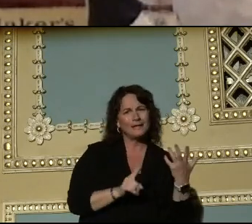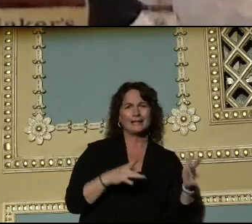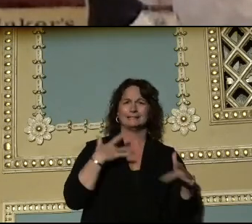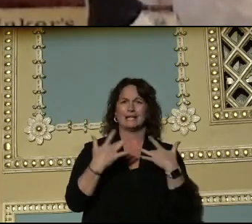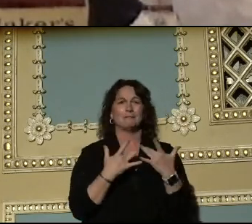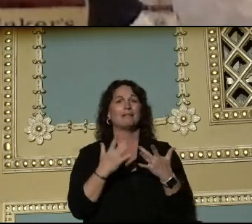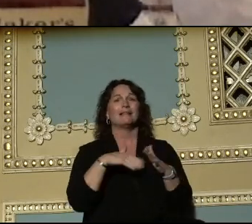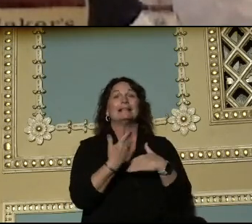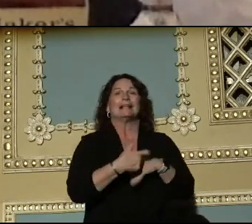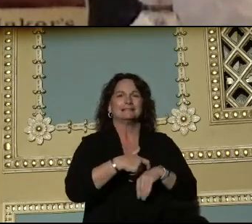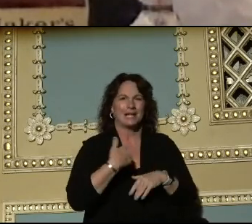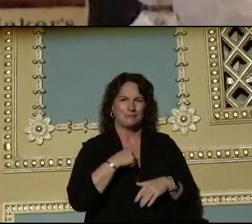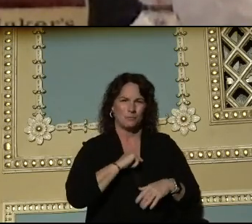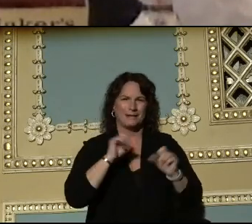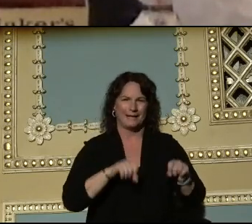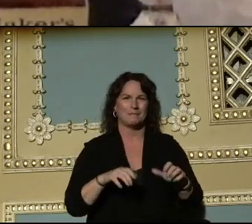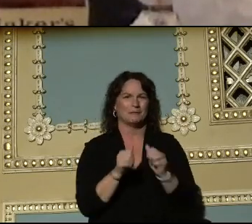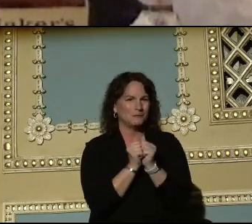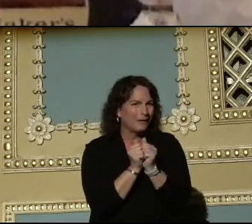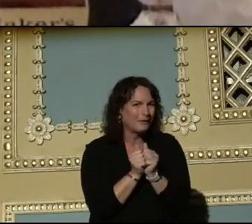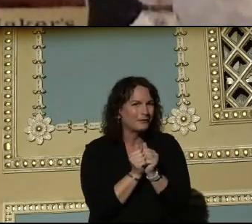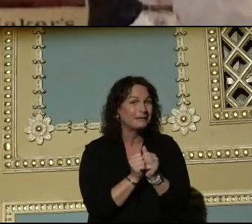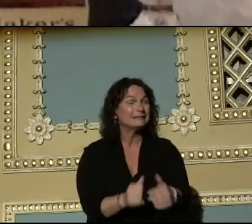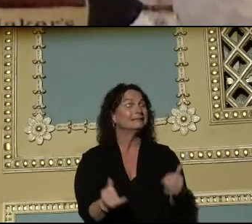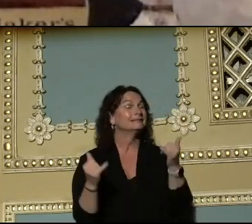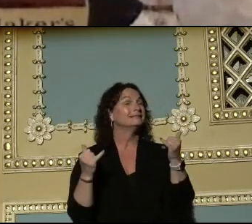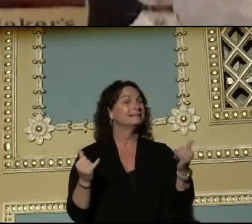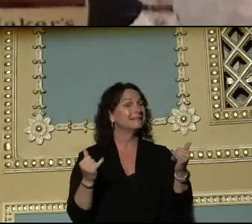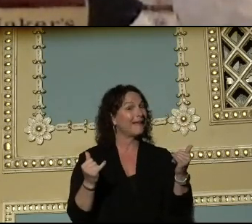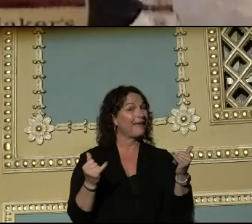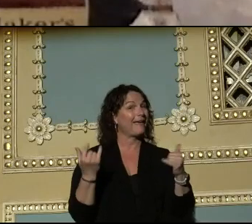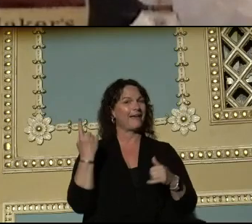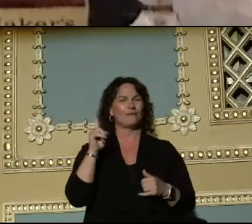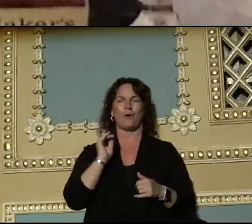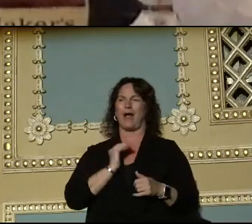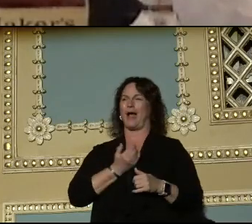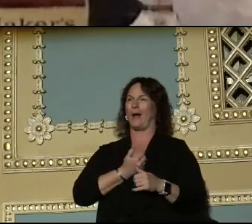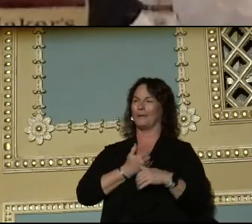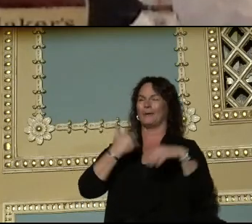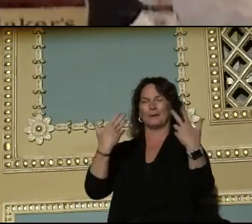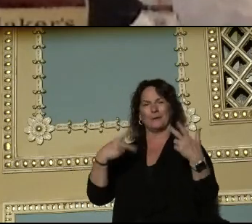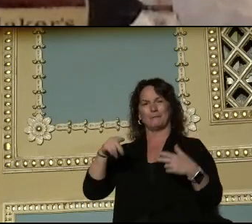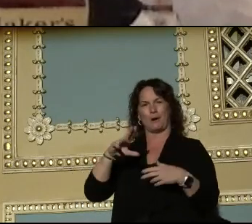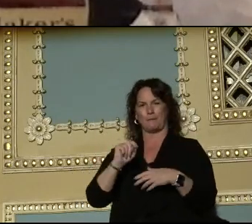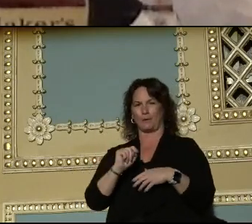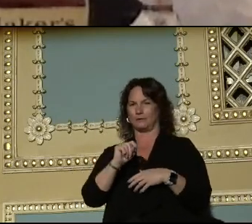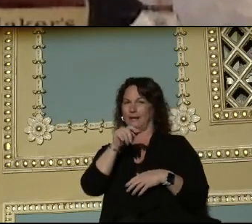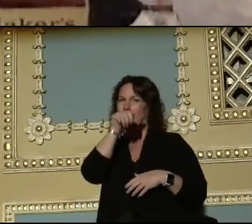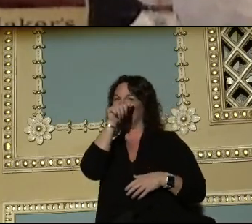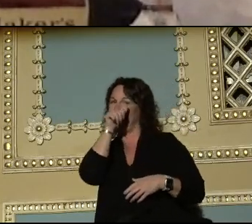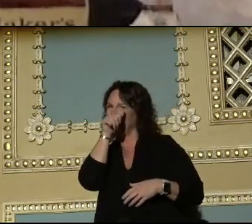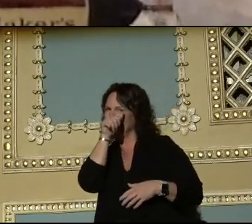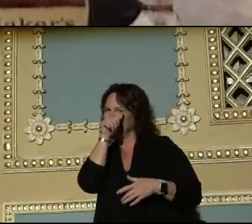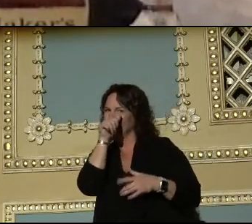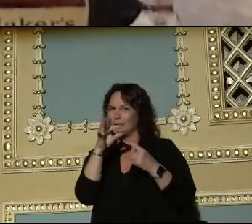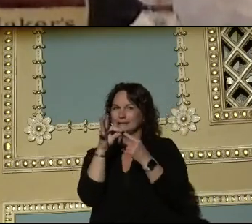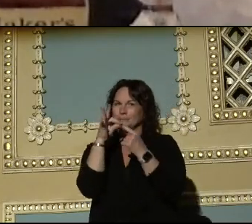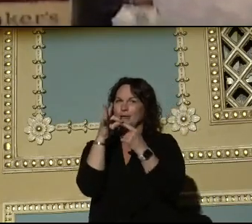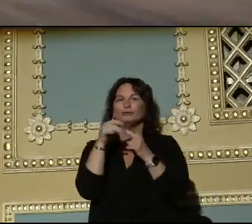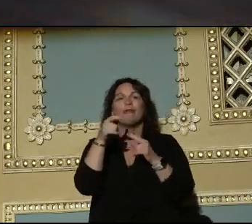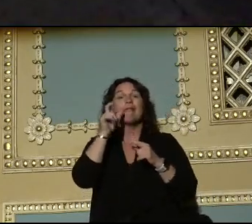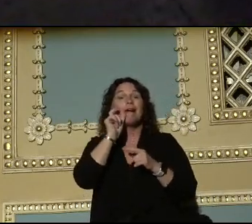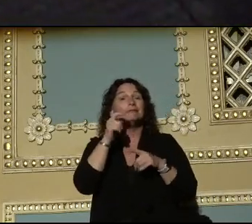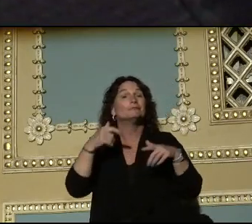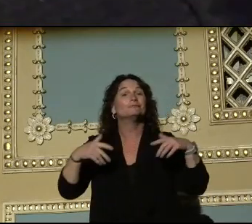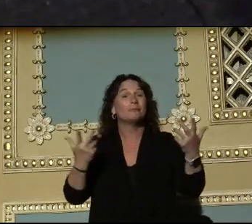together. And today, for our Paramount Confidential special cocktail, we are going to be